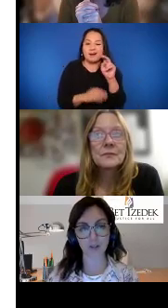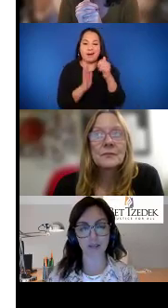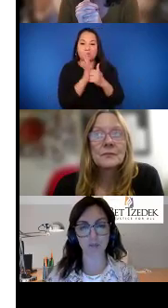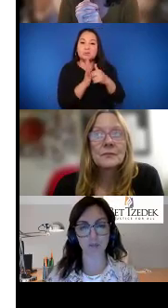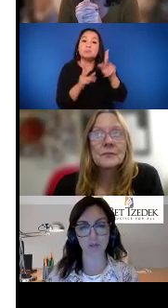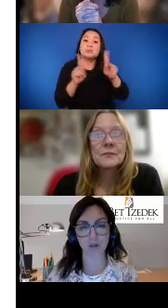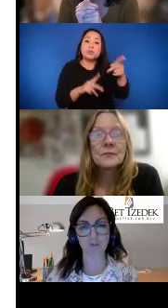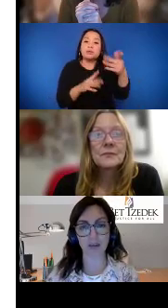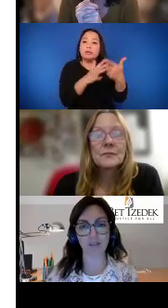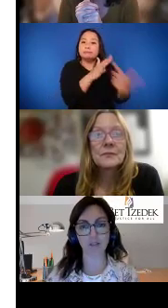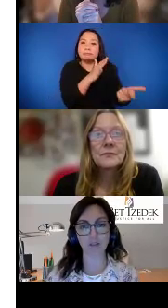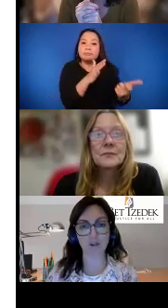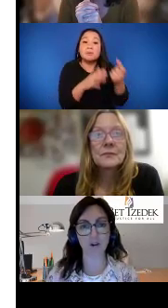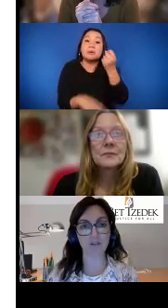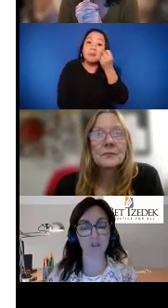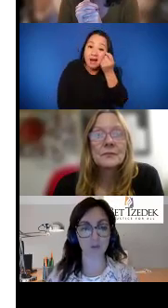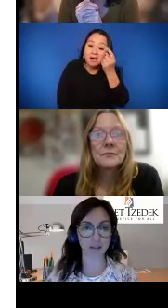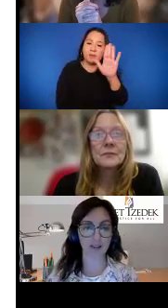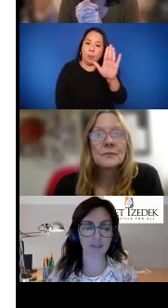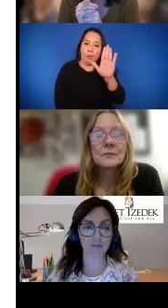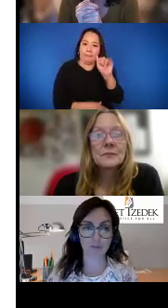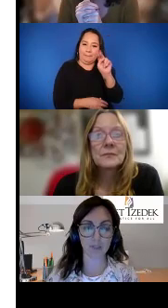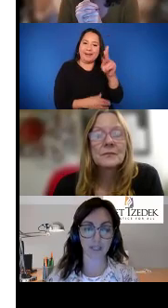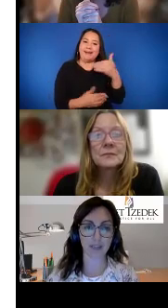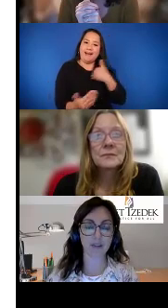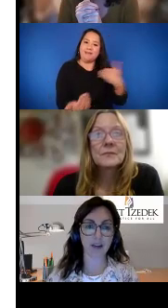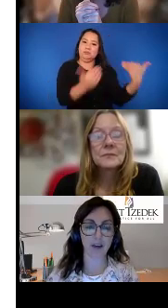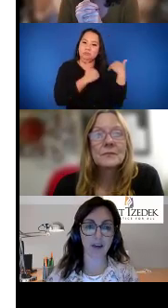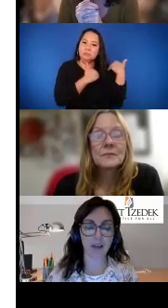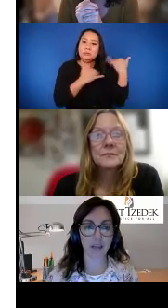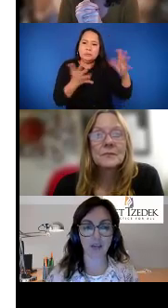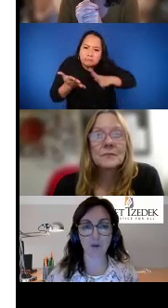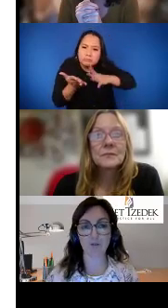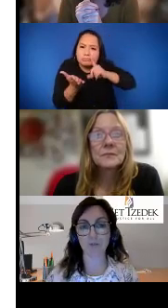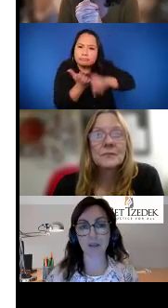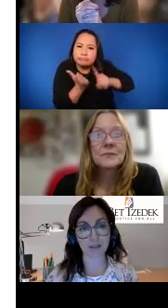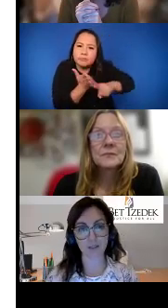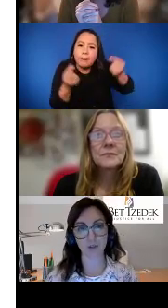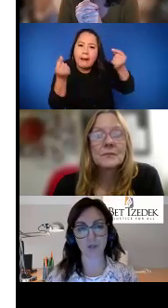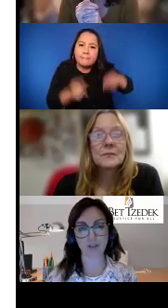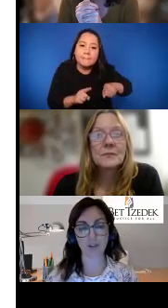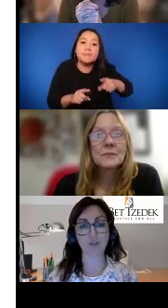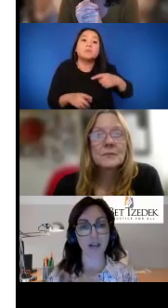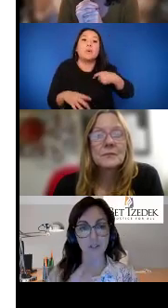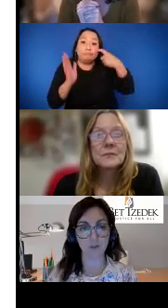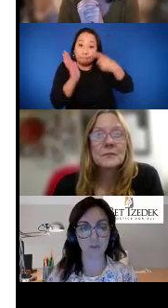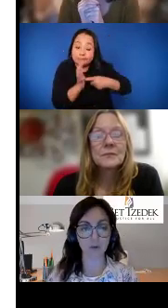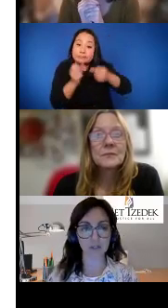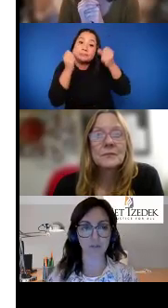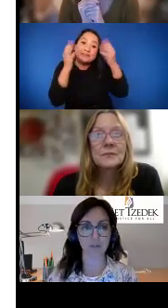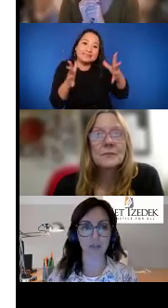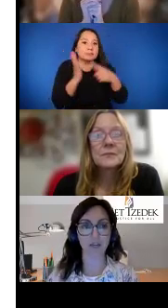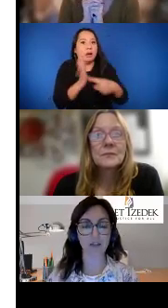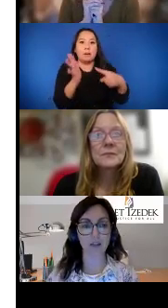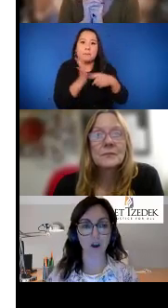lot of examples of banks not doing that properly. Anyone who's been in that situation and tried to